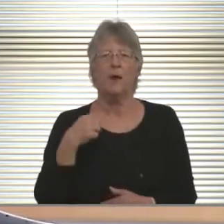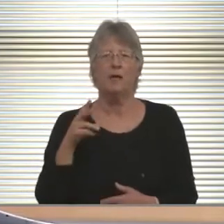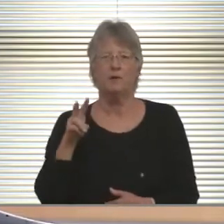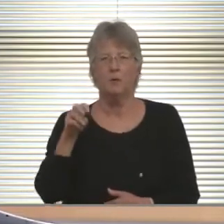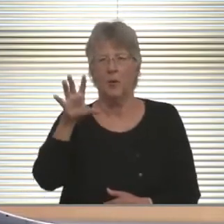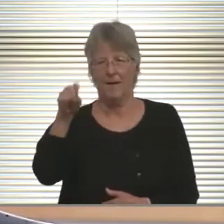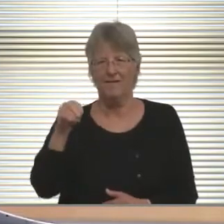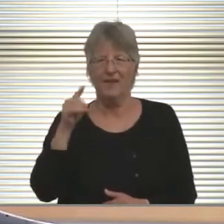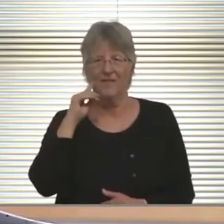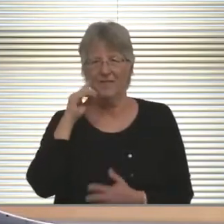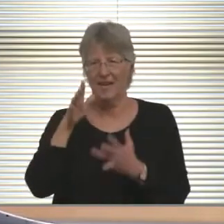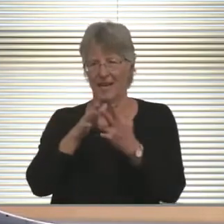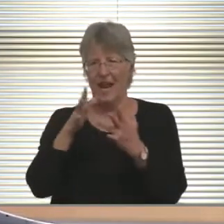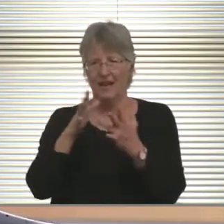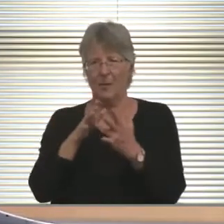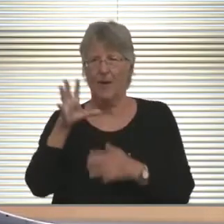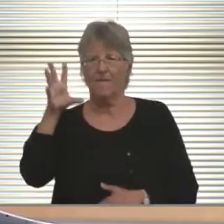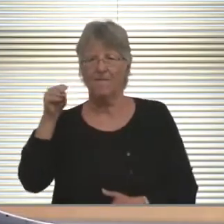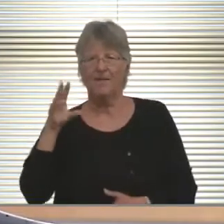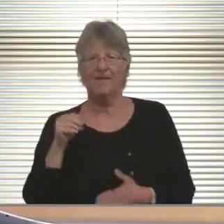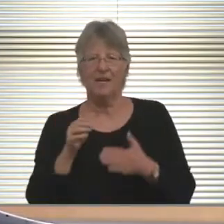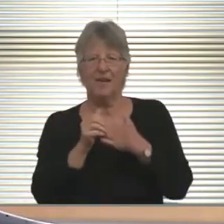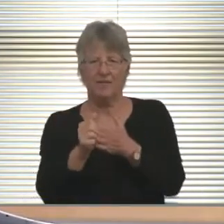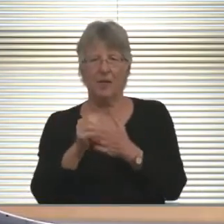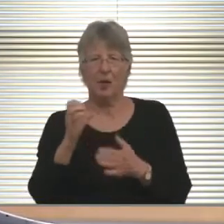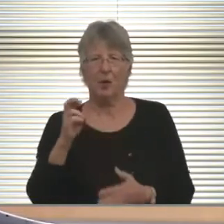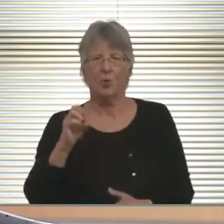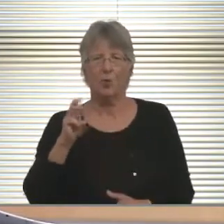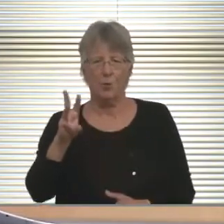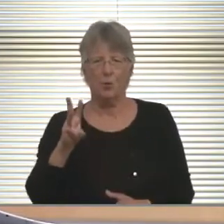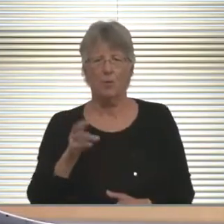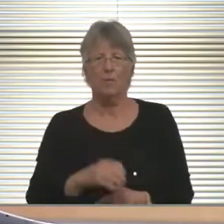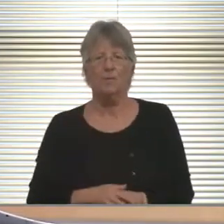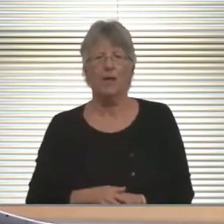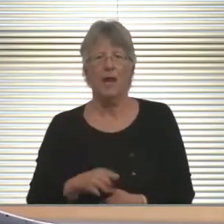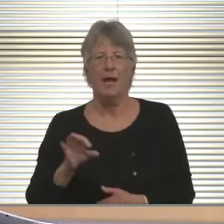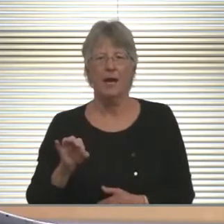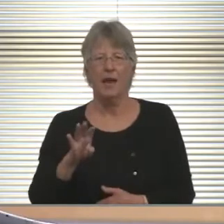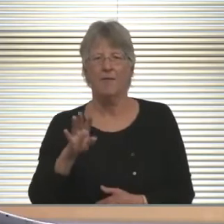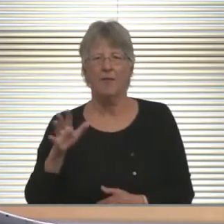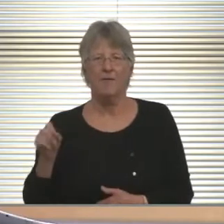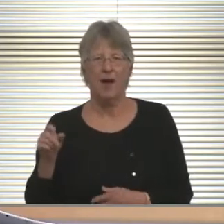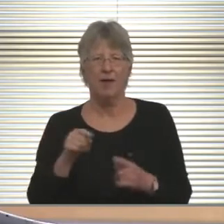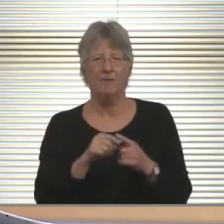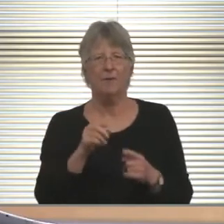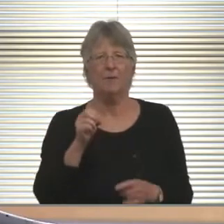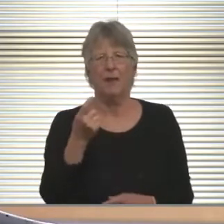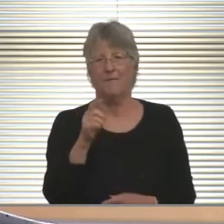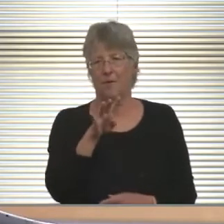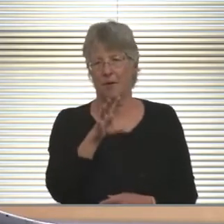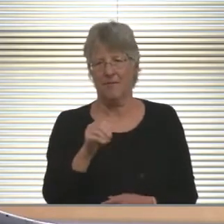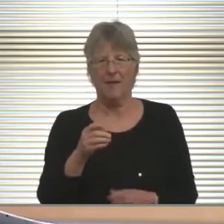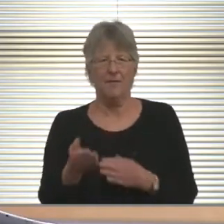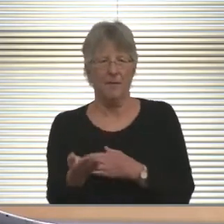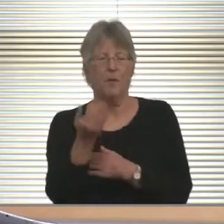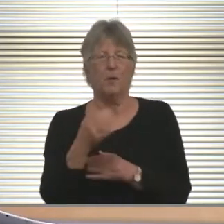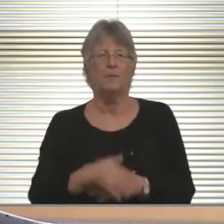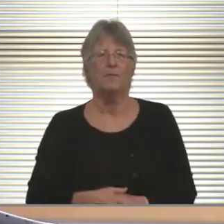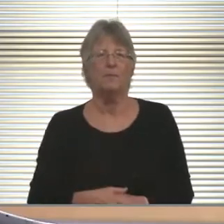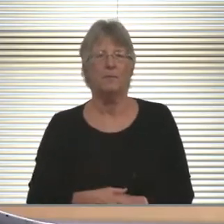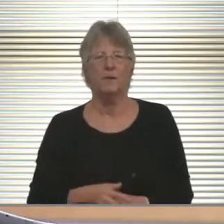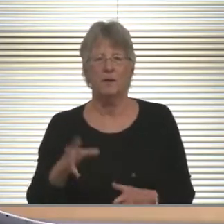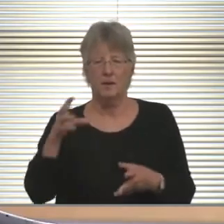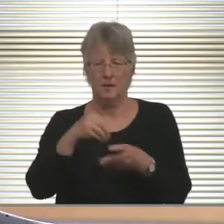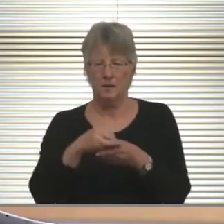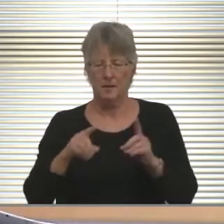This was held from 8:45 to 10:45 a.m. There were informational presentations for the incoming 9th graders, which included